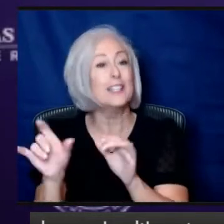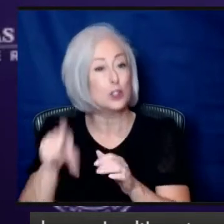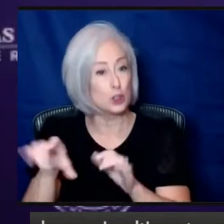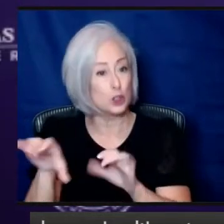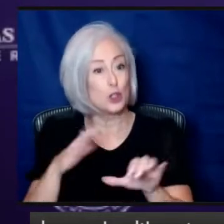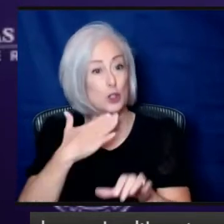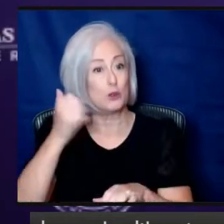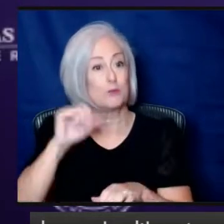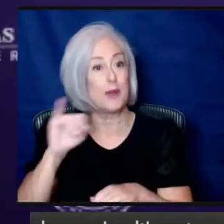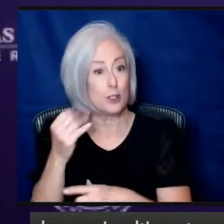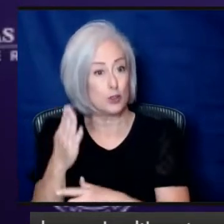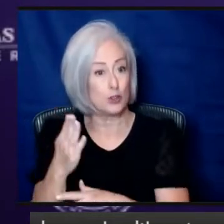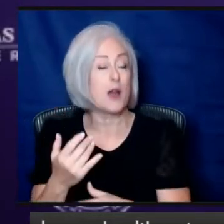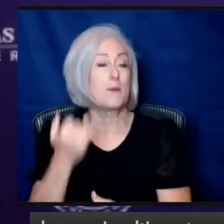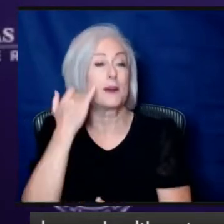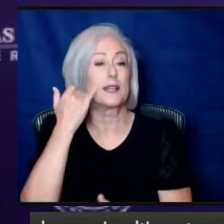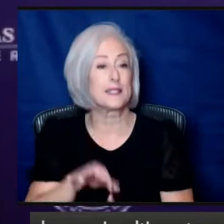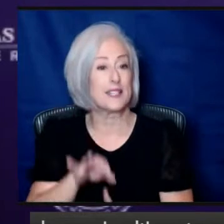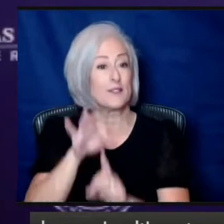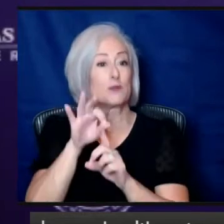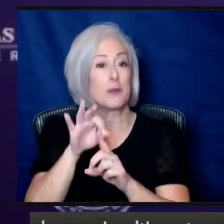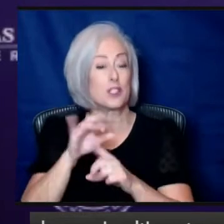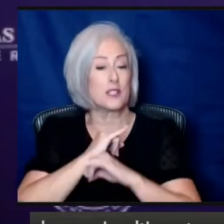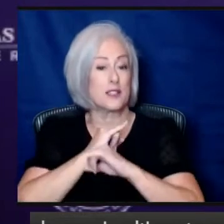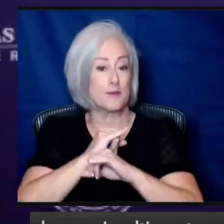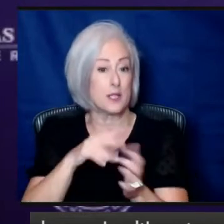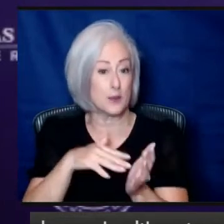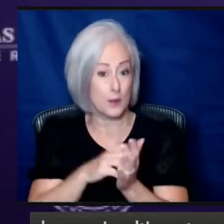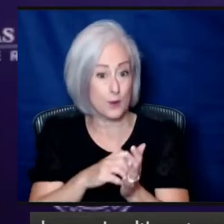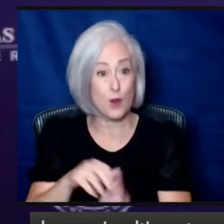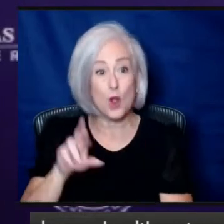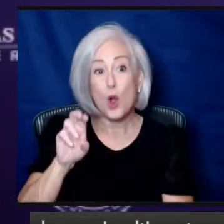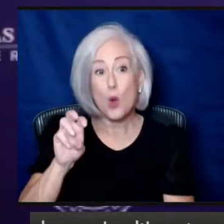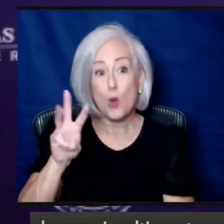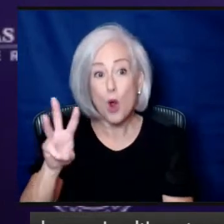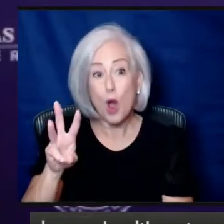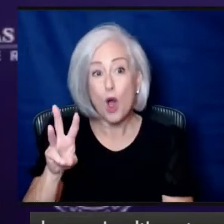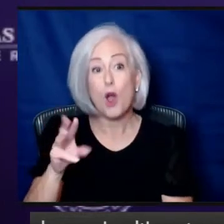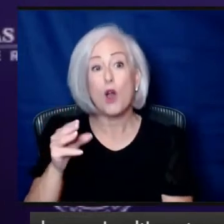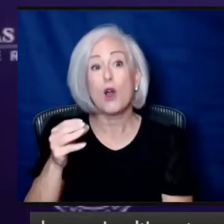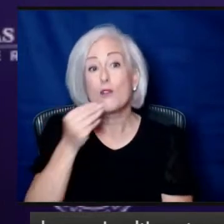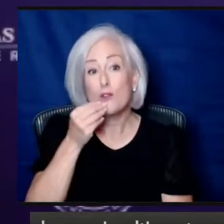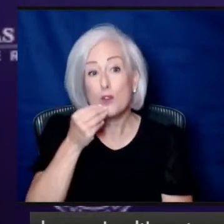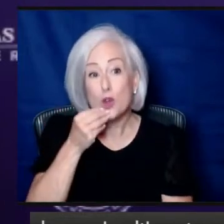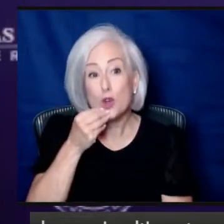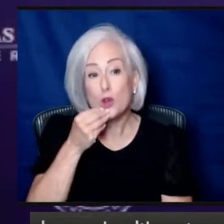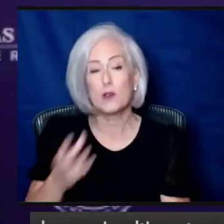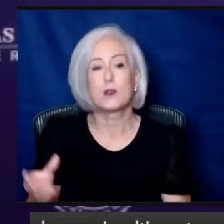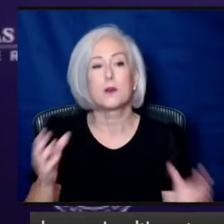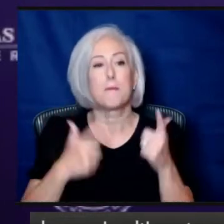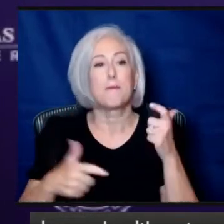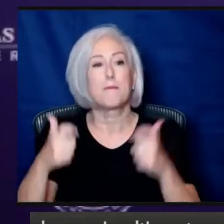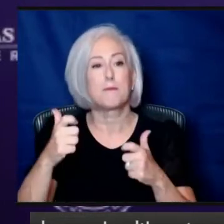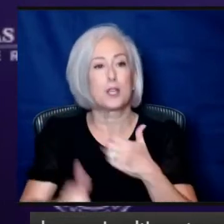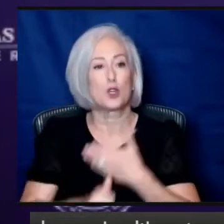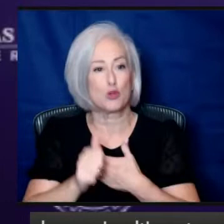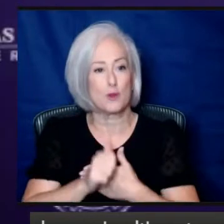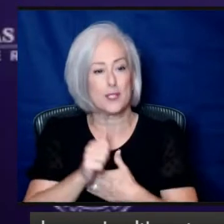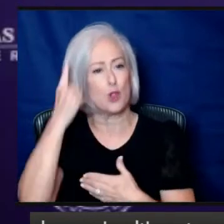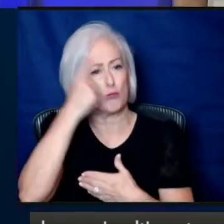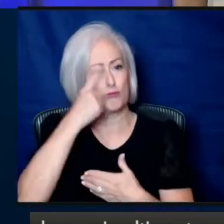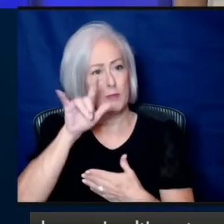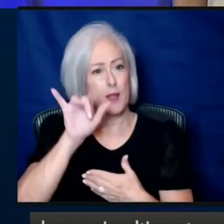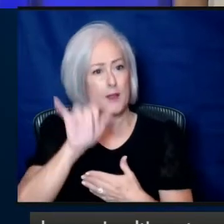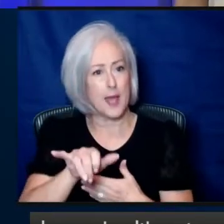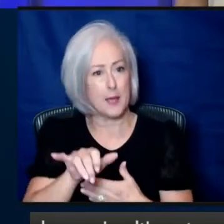immune compromise. Feeding raw food has a much, much, much greater risk as well. So that's also should be considered. And